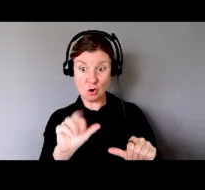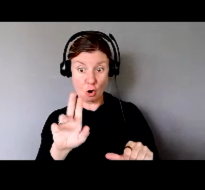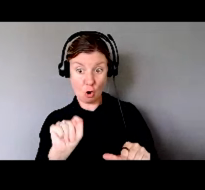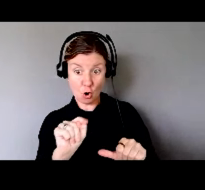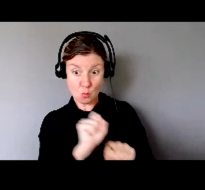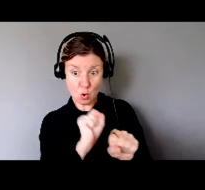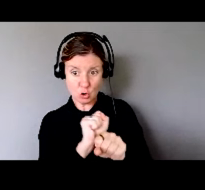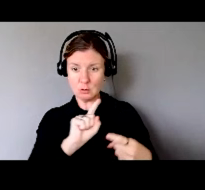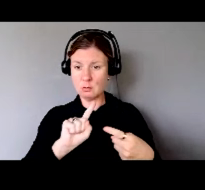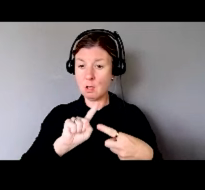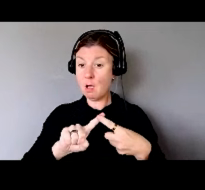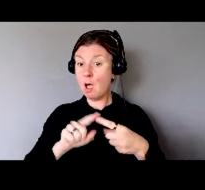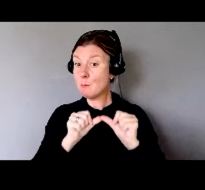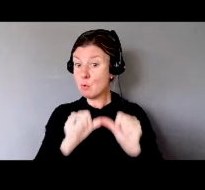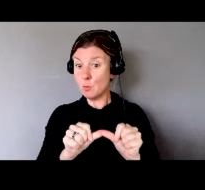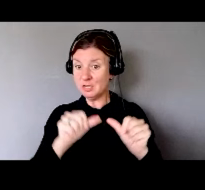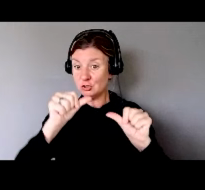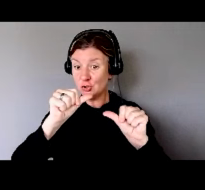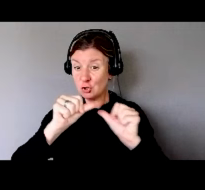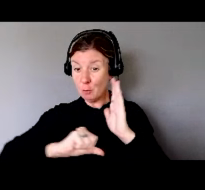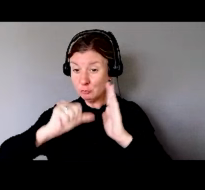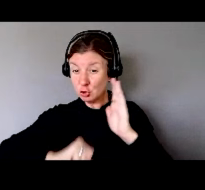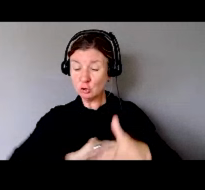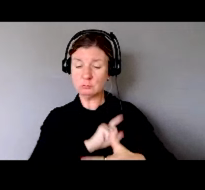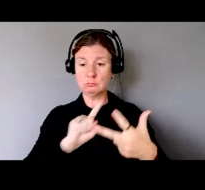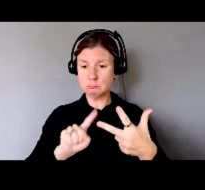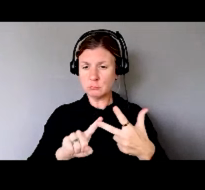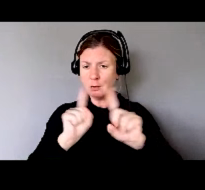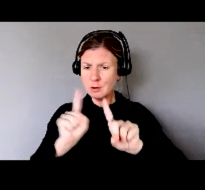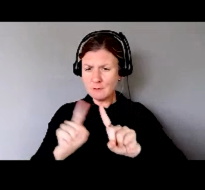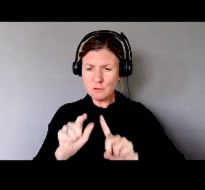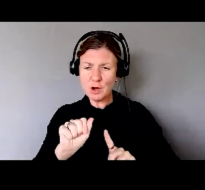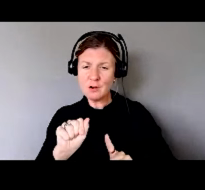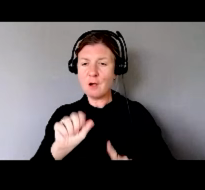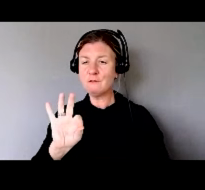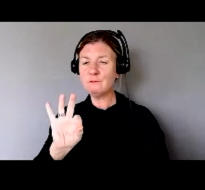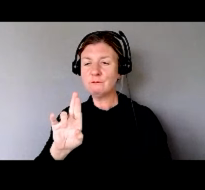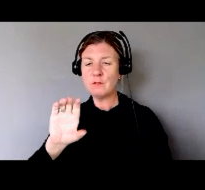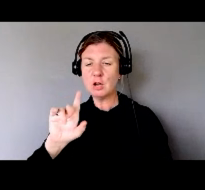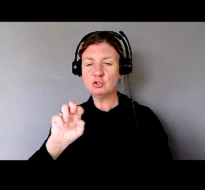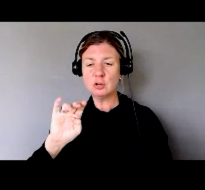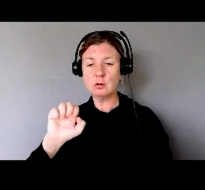permanent sculpture, functional artworks, and open programming space.